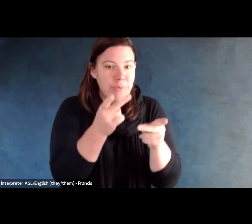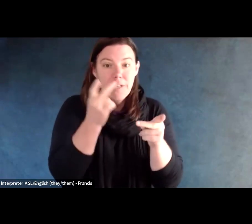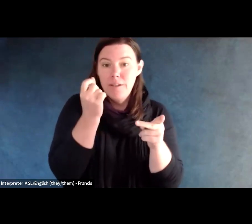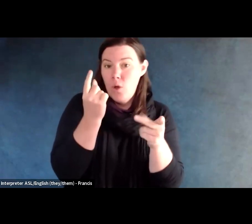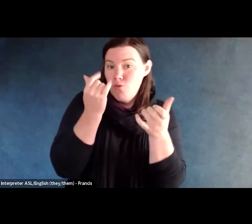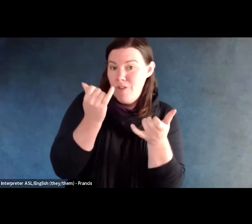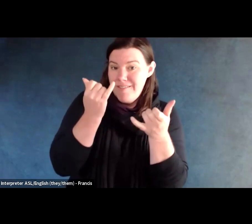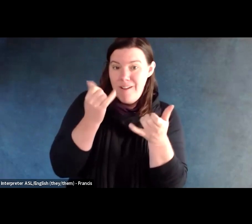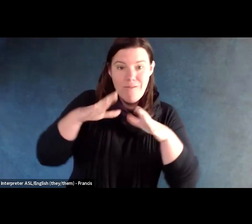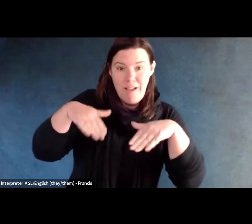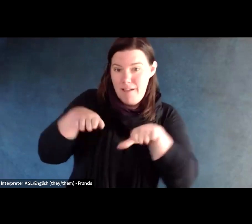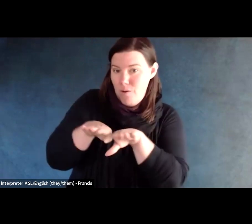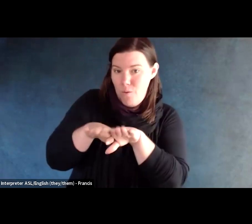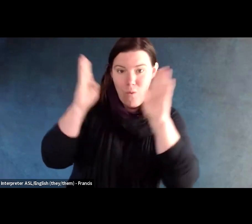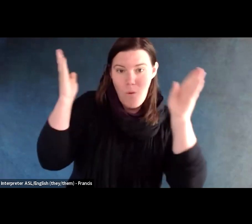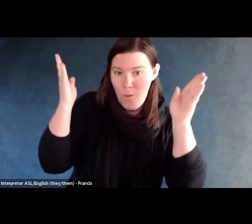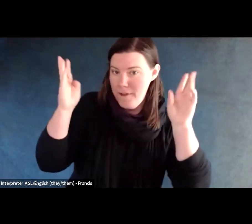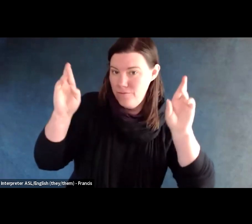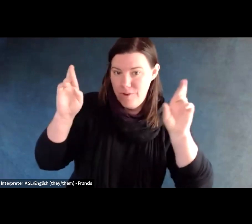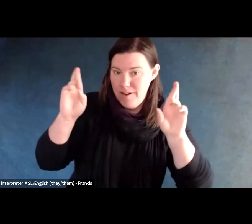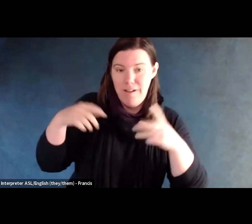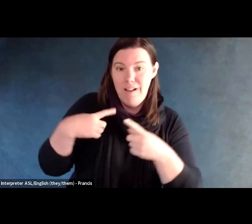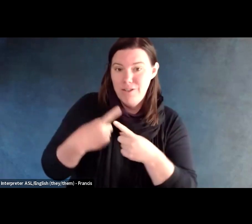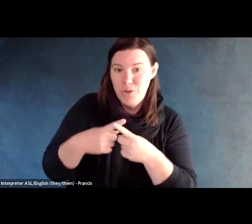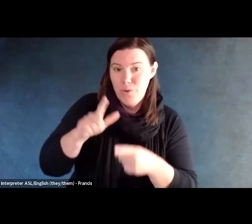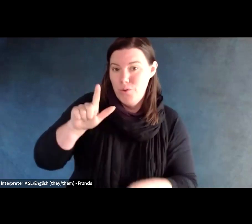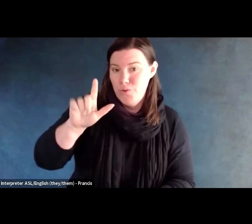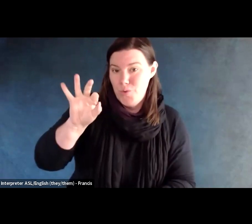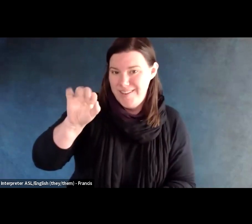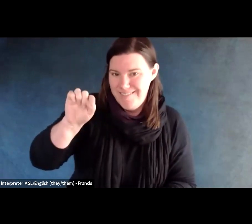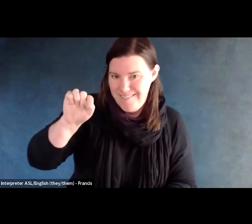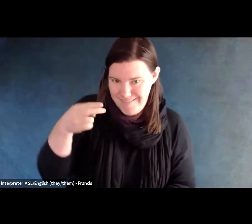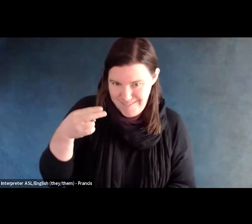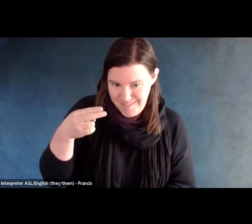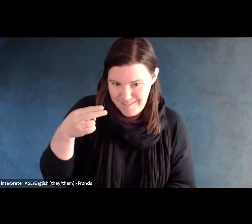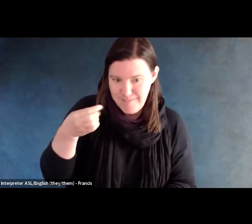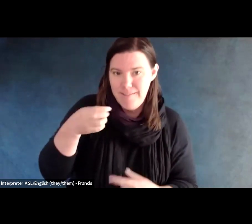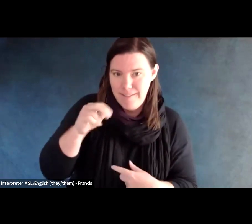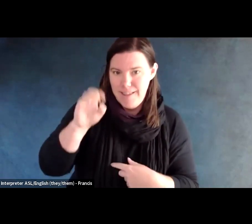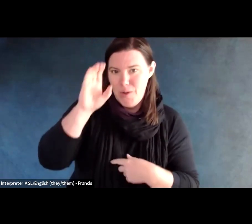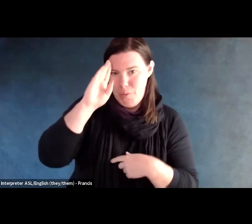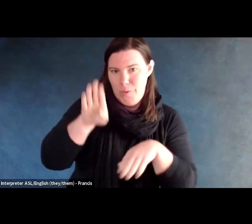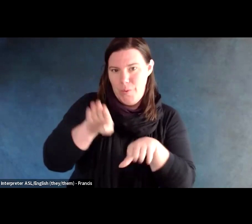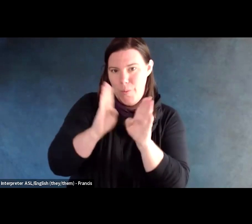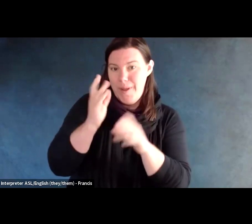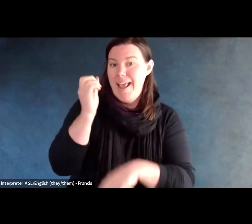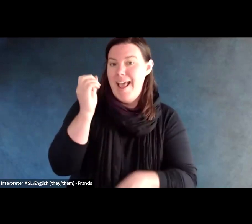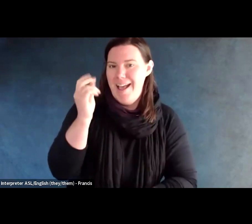April 29th at noon Pacific time. We will send out an email and post the link